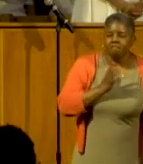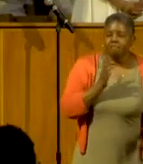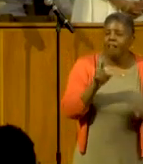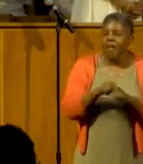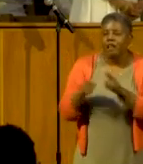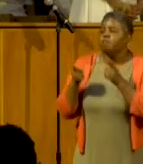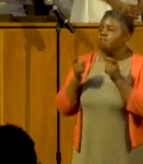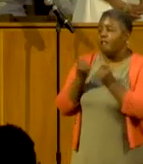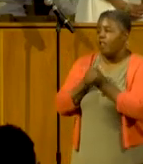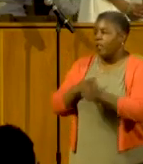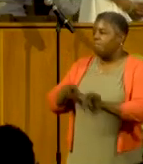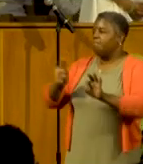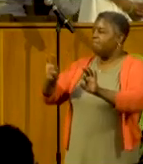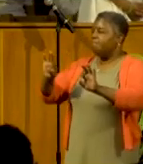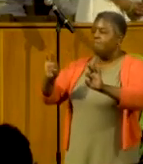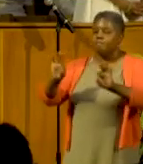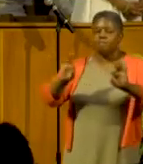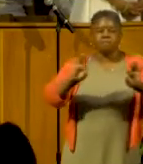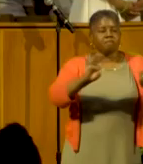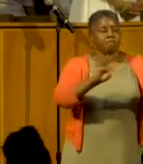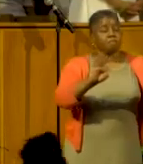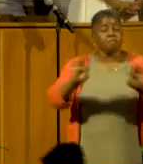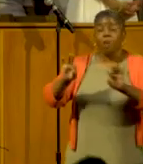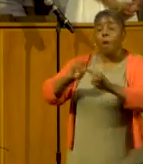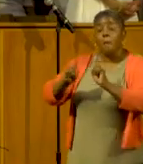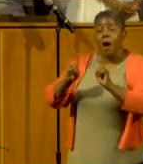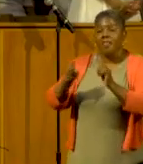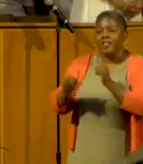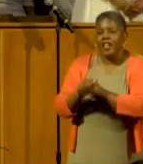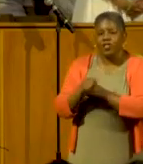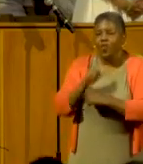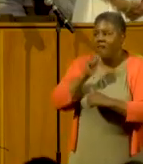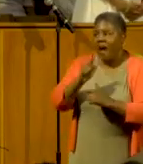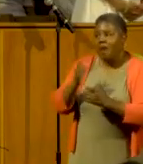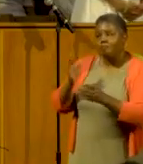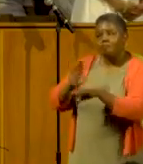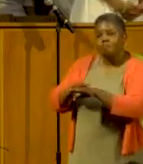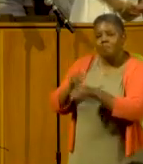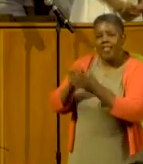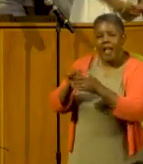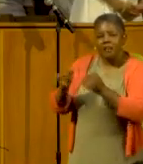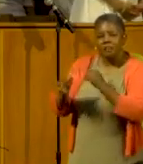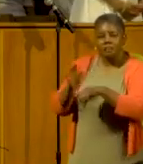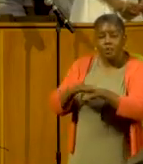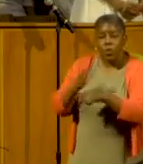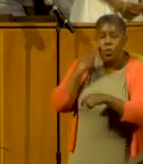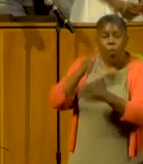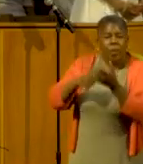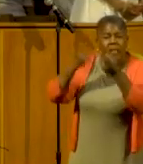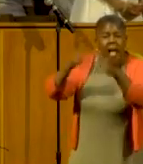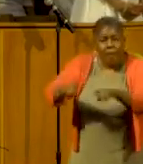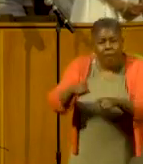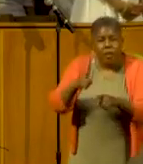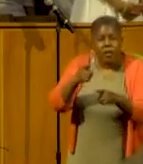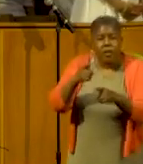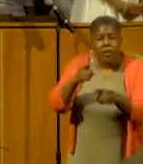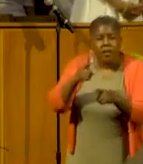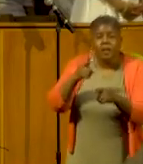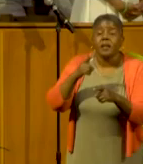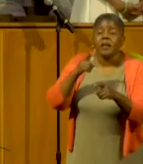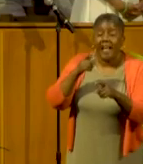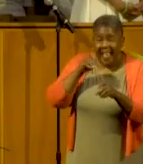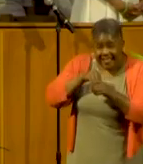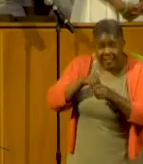Like you're handling it very well. But the danger of not heeding the signs is that you are not aware of what's happening to you right in your